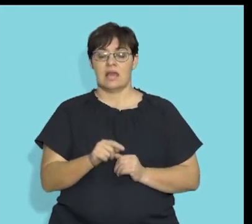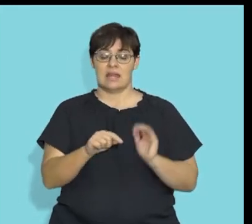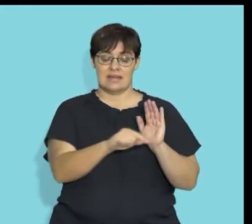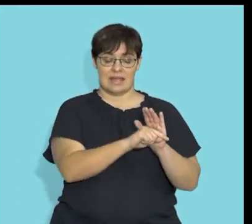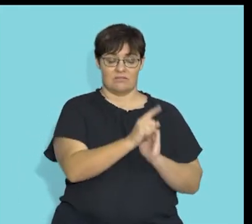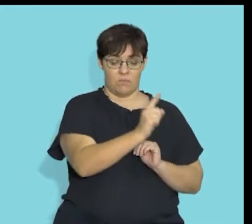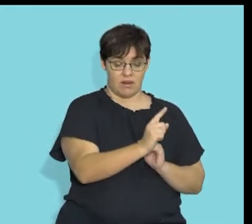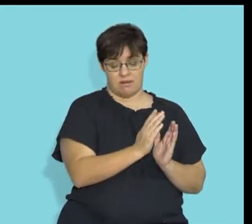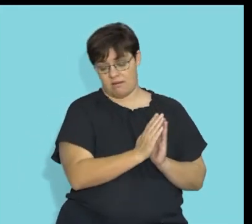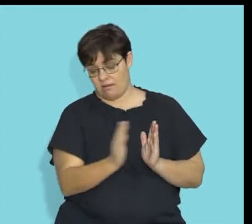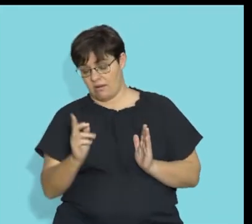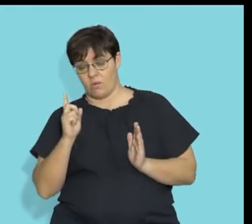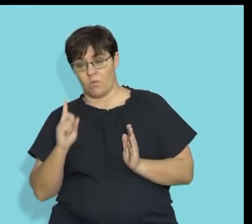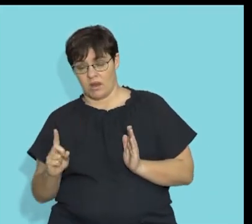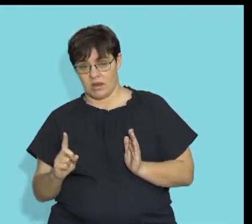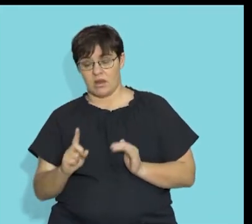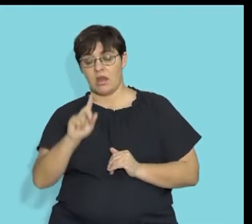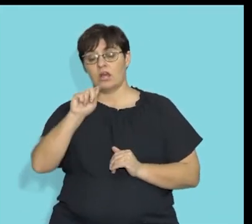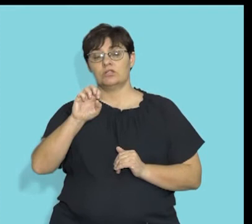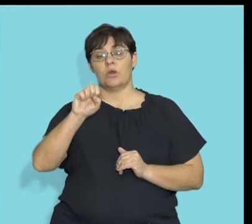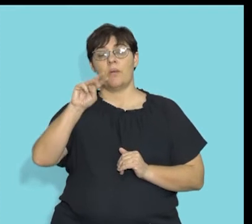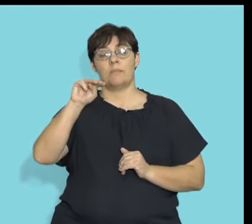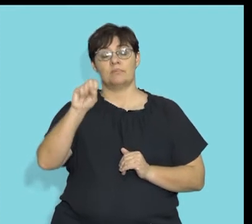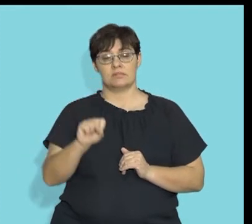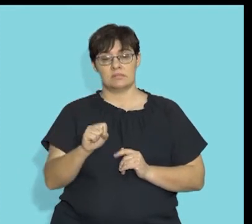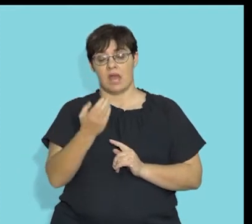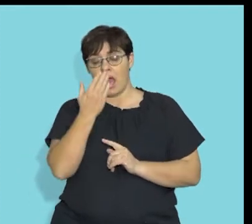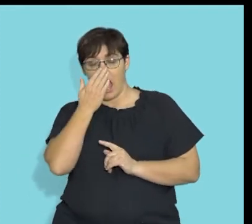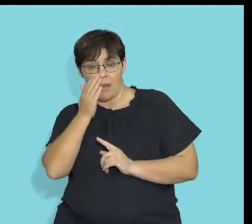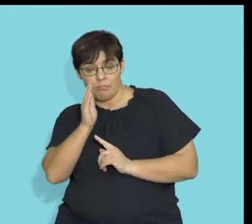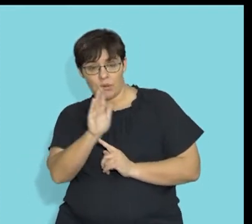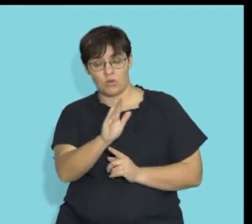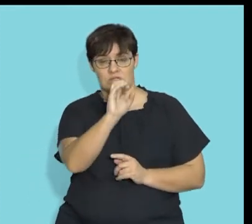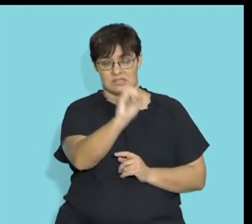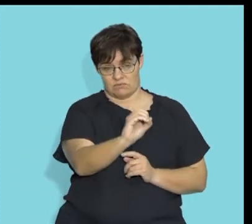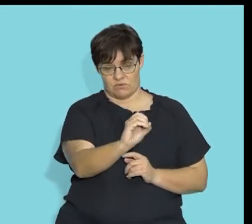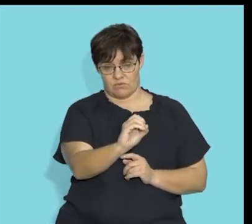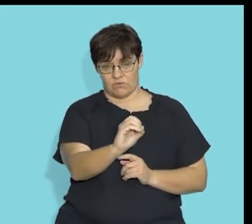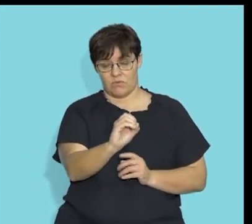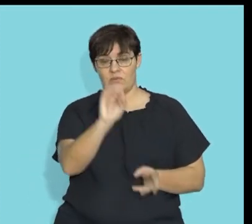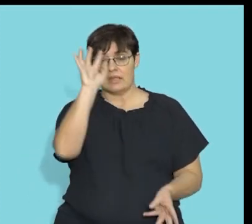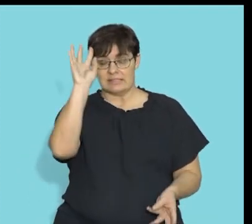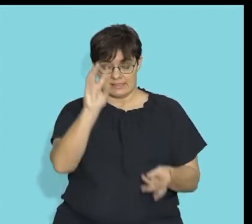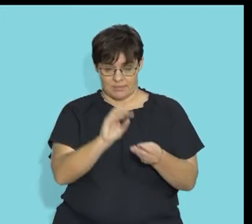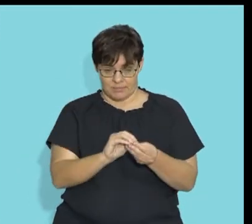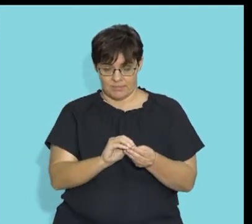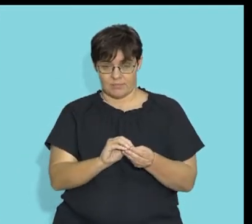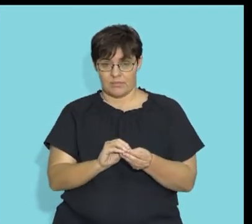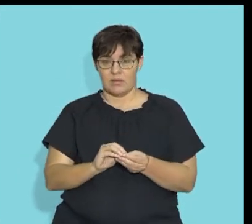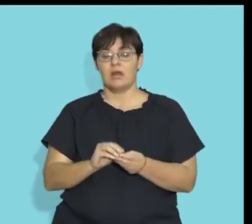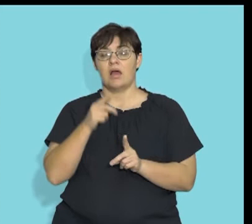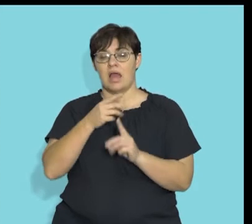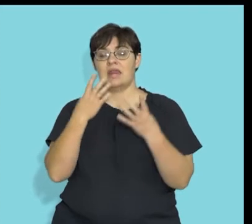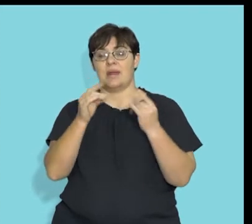between -1 and 1, the terms of the sequence approach 0, and their sum approaches